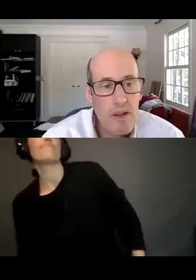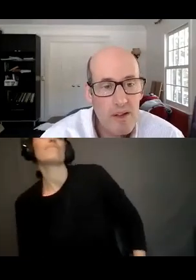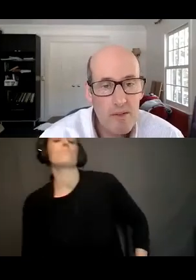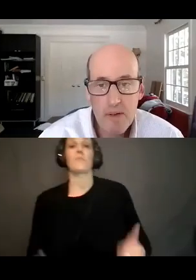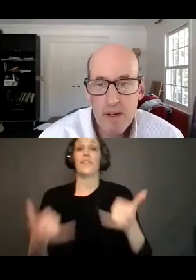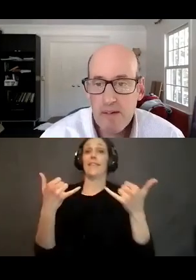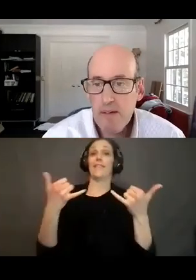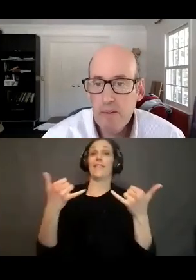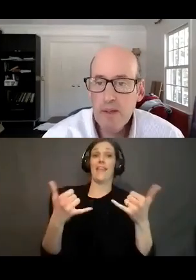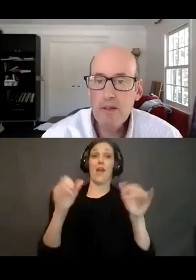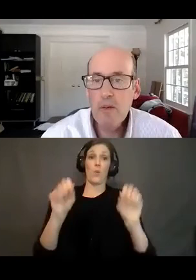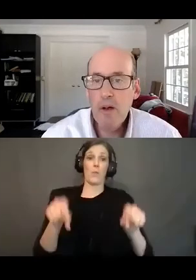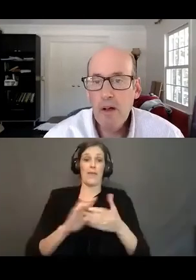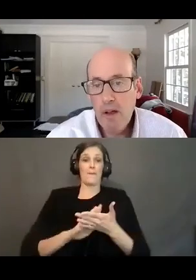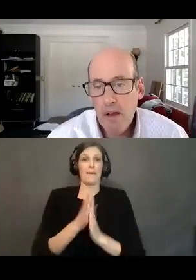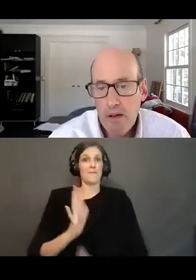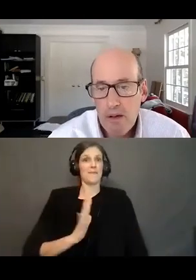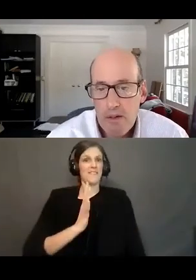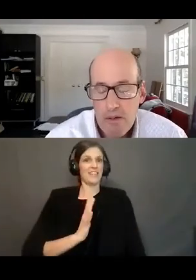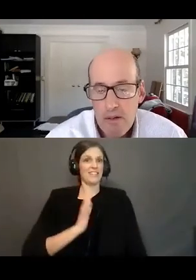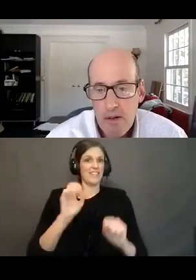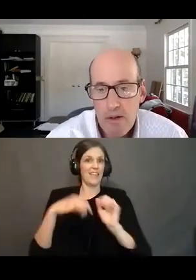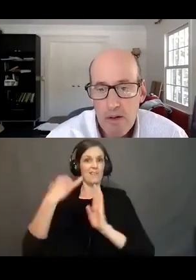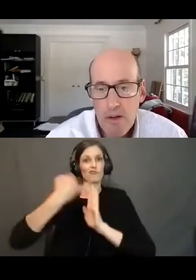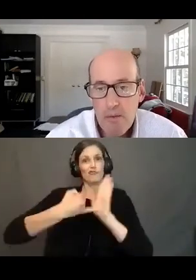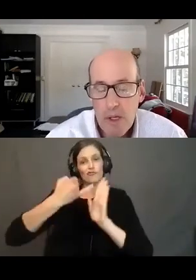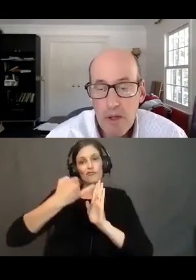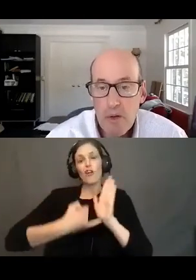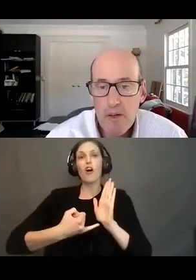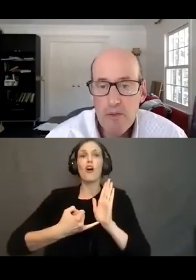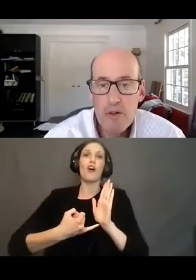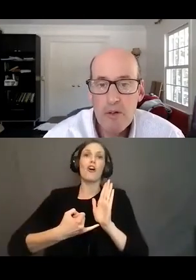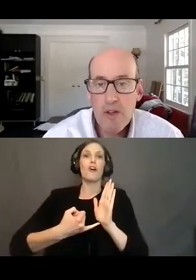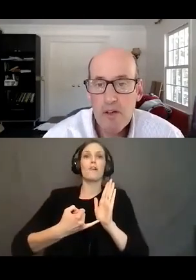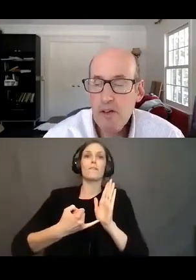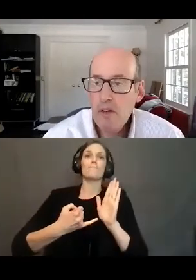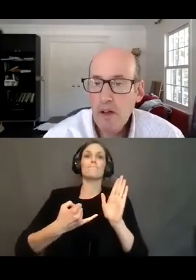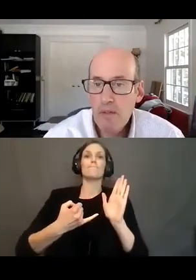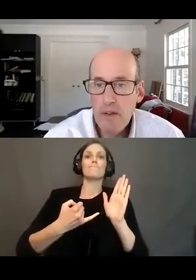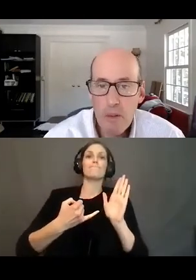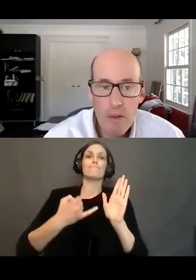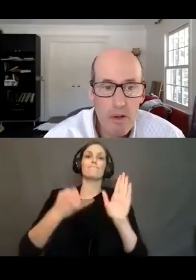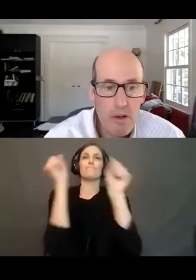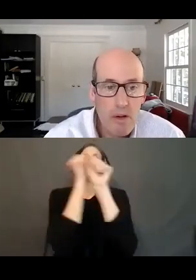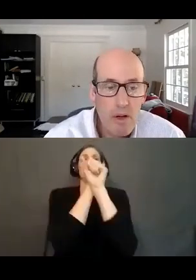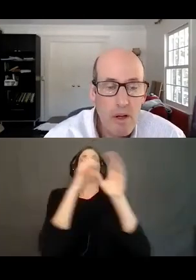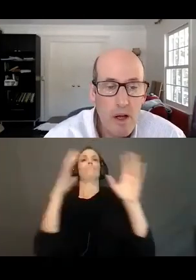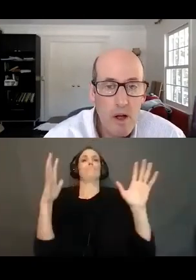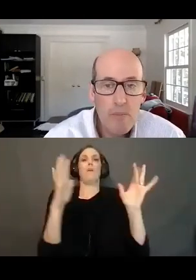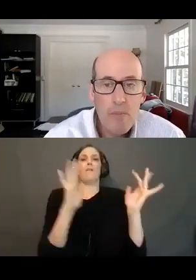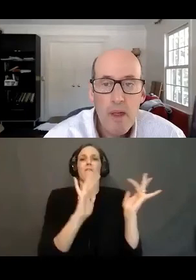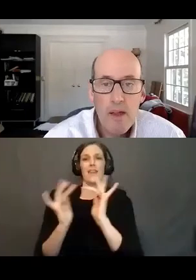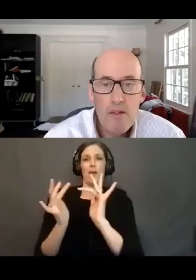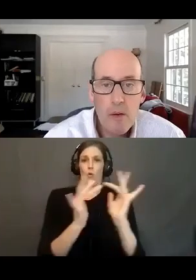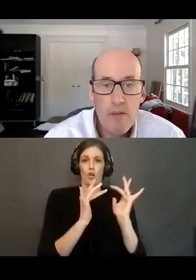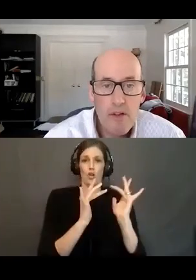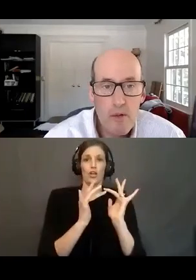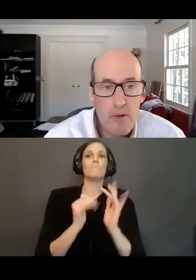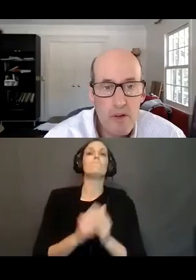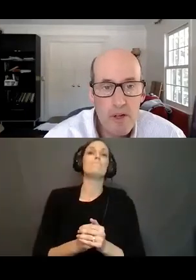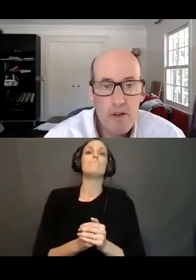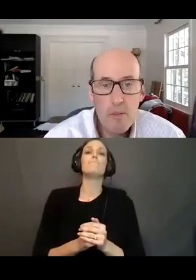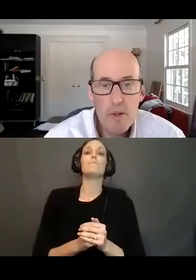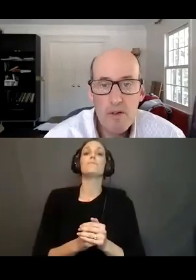Now we can get fancy. We can draw we can create a visualization of the network. And so in